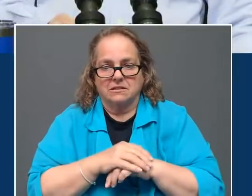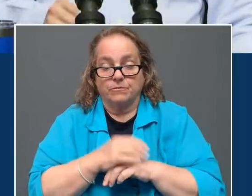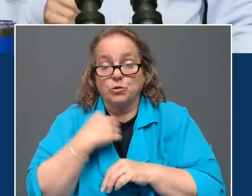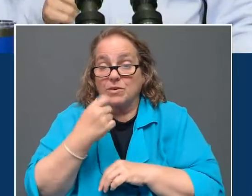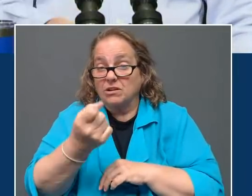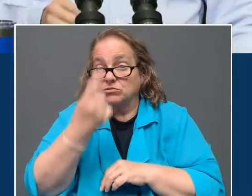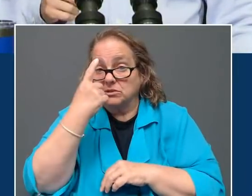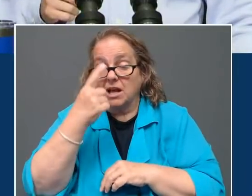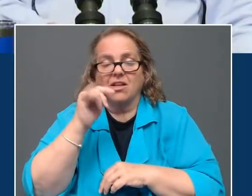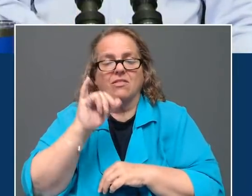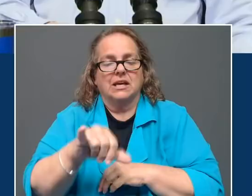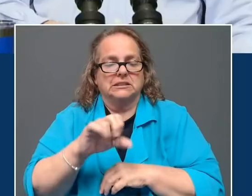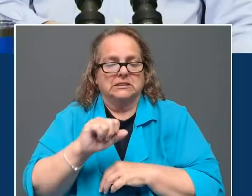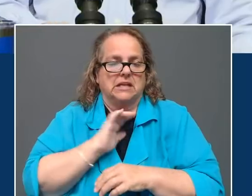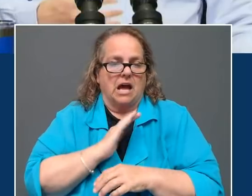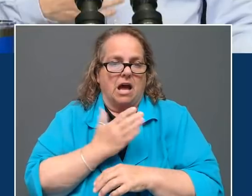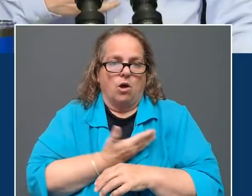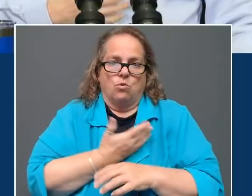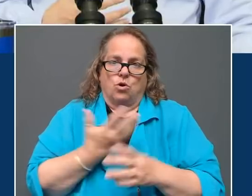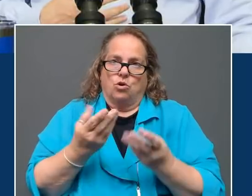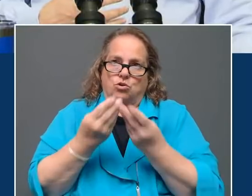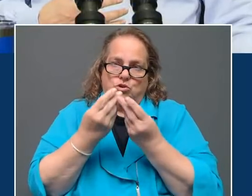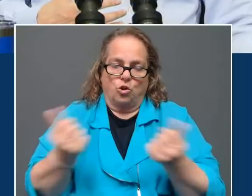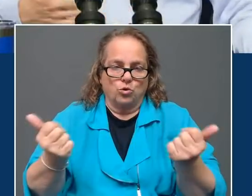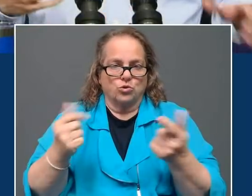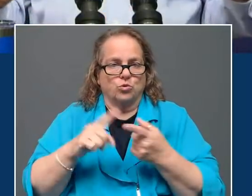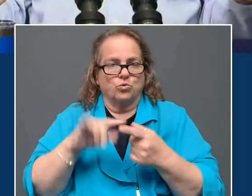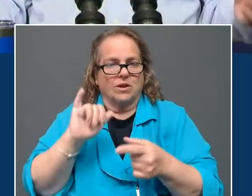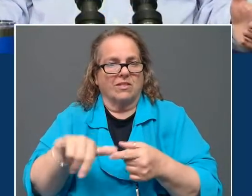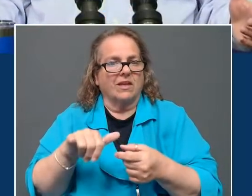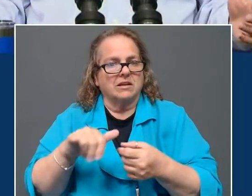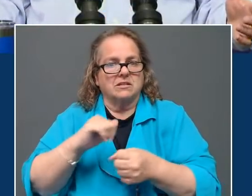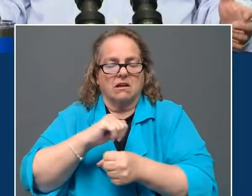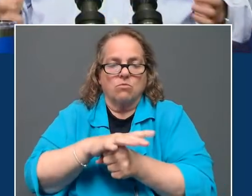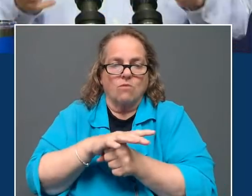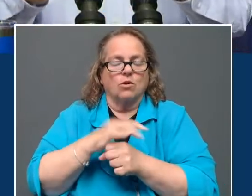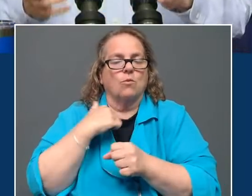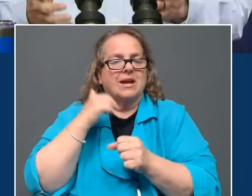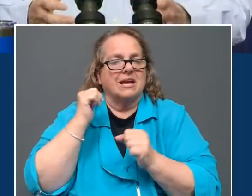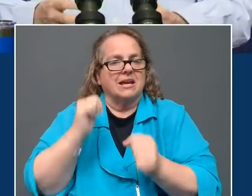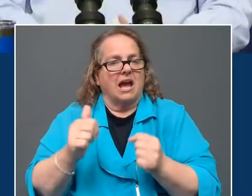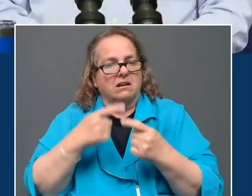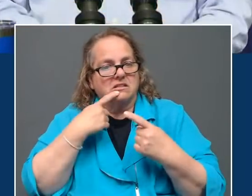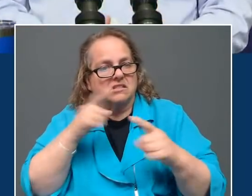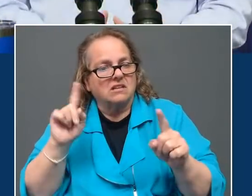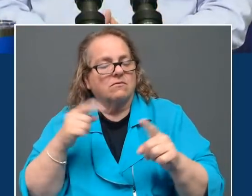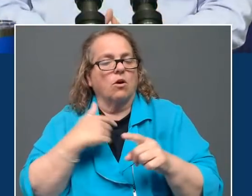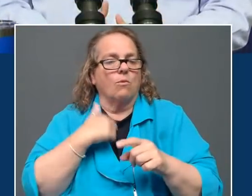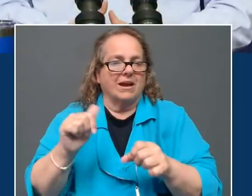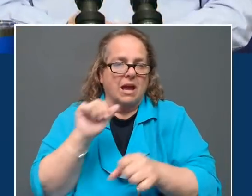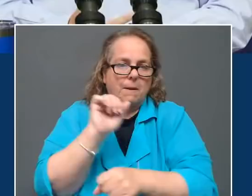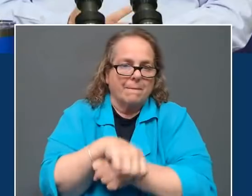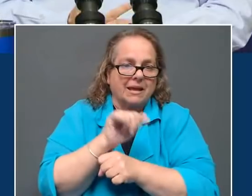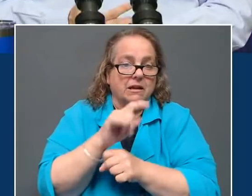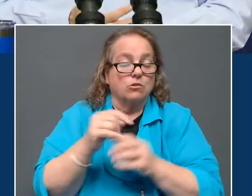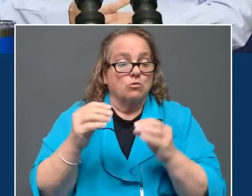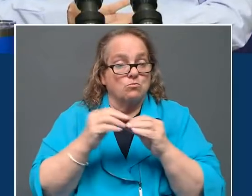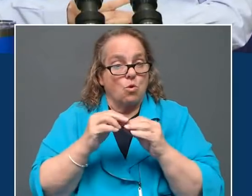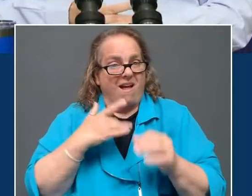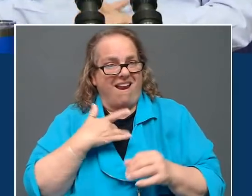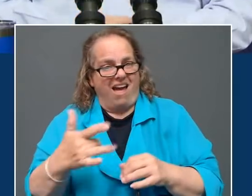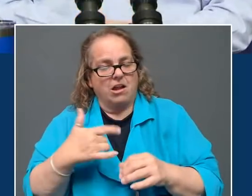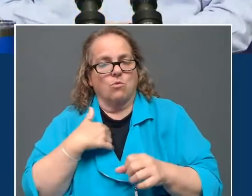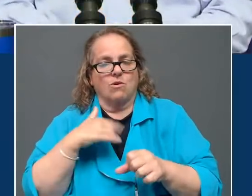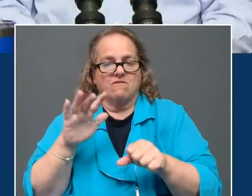and the faster we get people vaccinated, the safer we are, the more that we can do, and the more likely we fully and finally